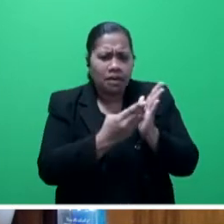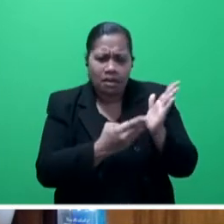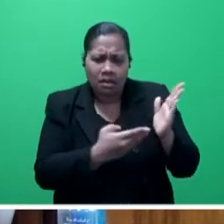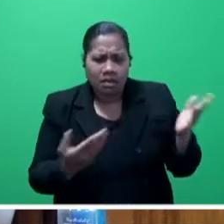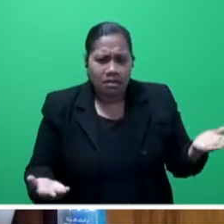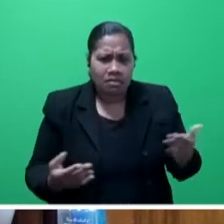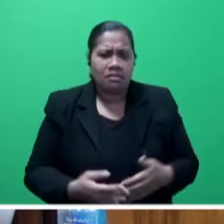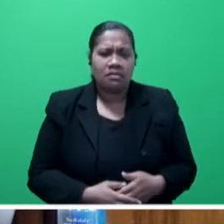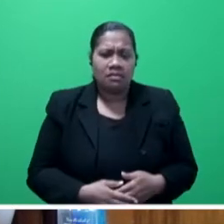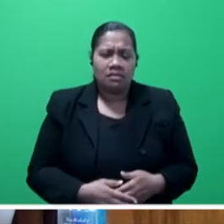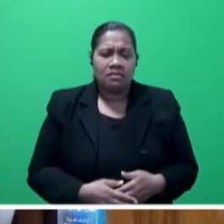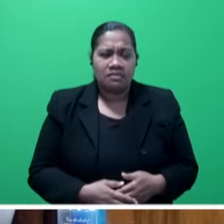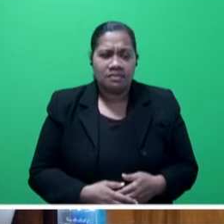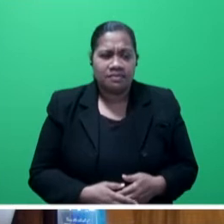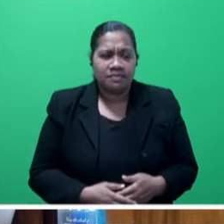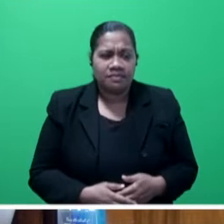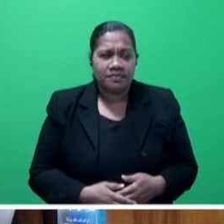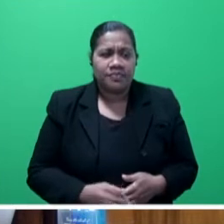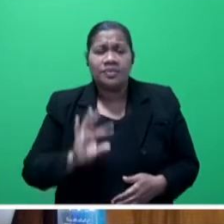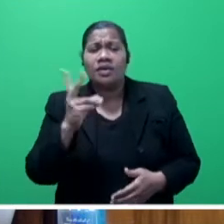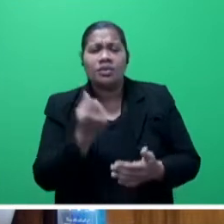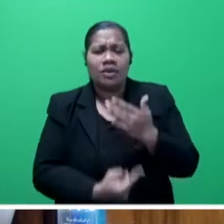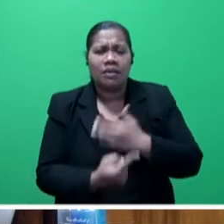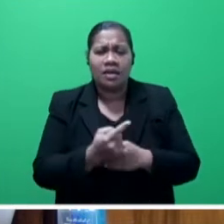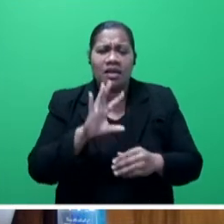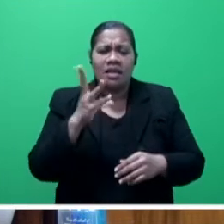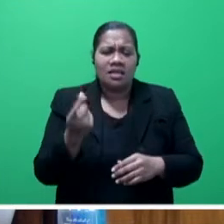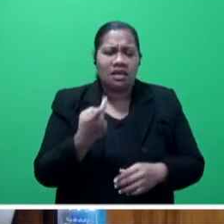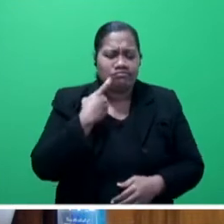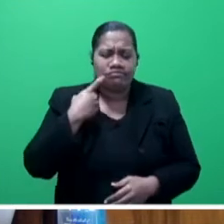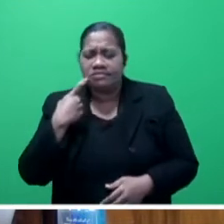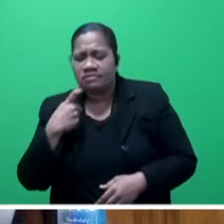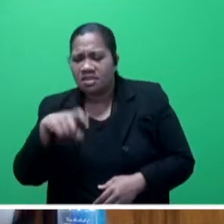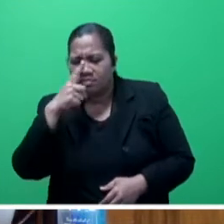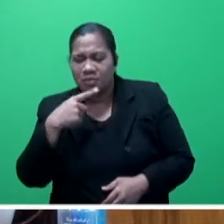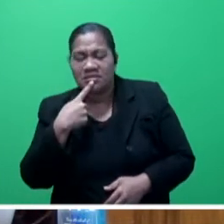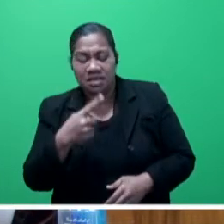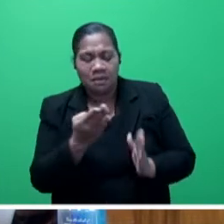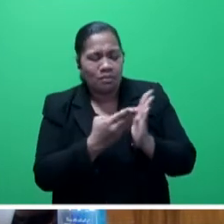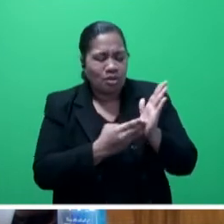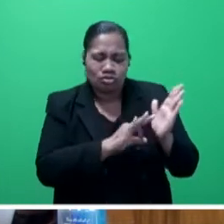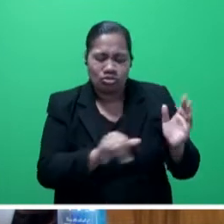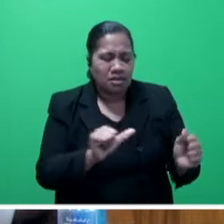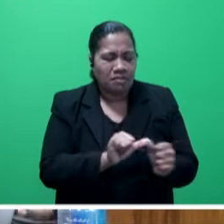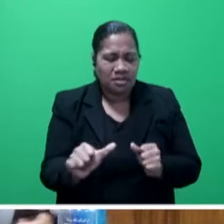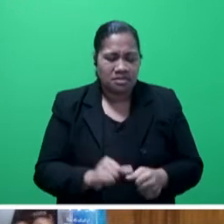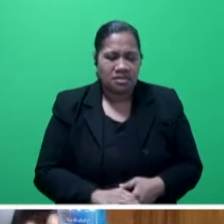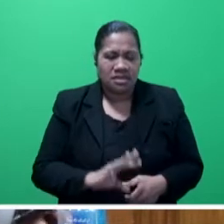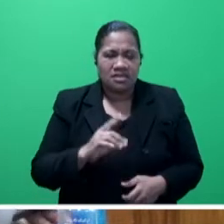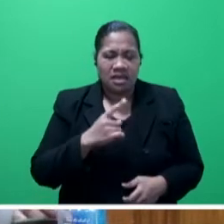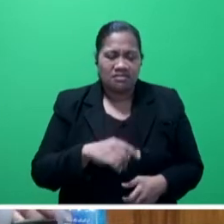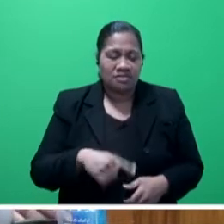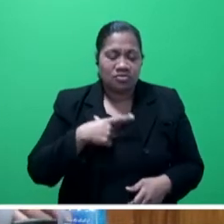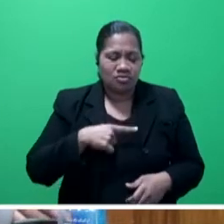are hell-bent in misleading the public that this budget is not the best, and therefore they must not vote for this government.